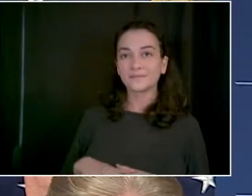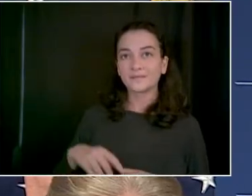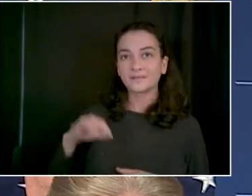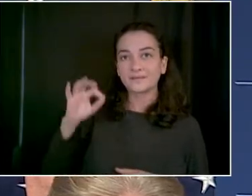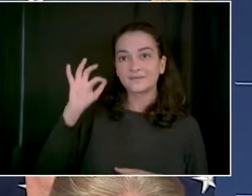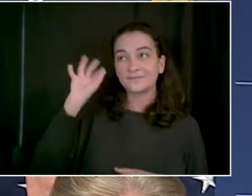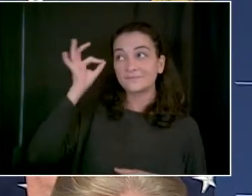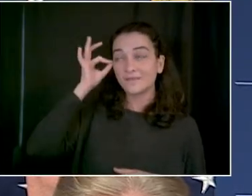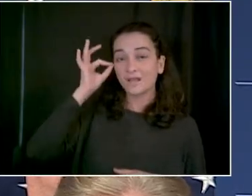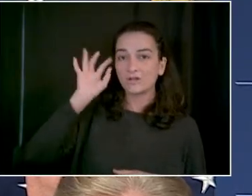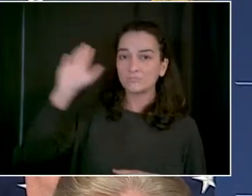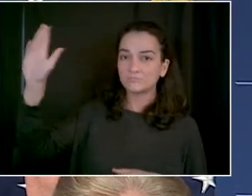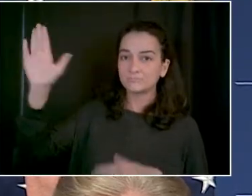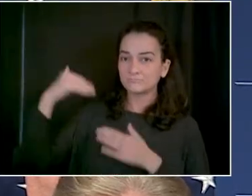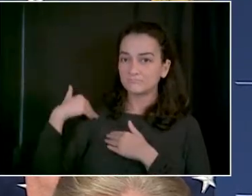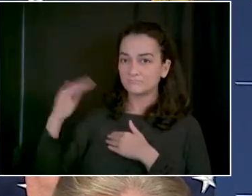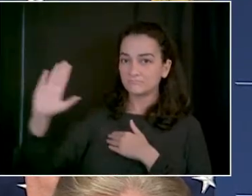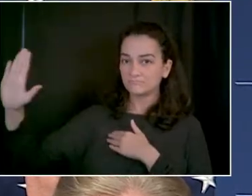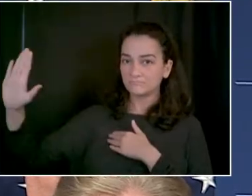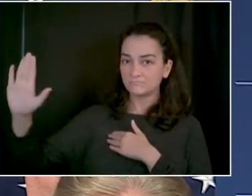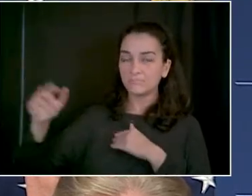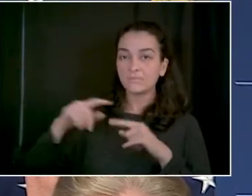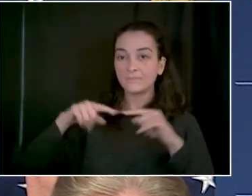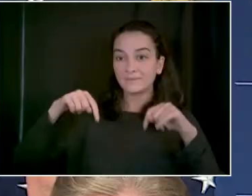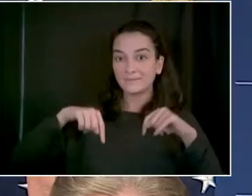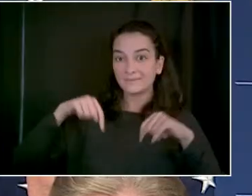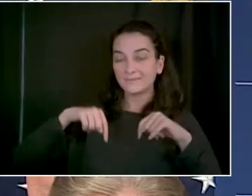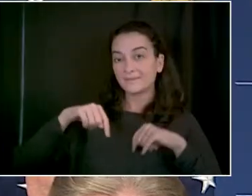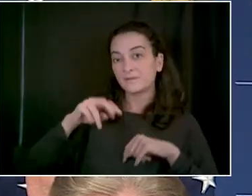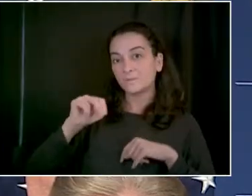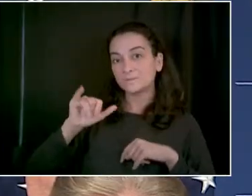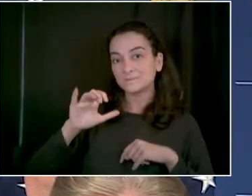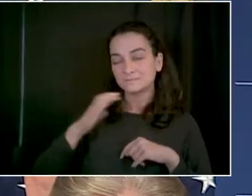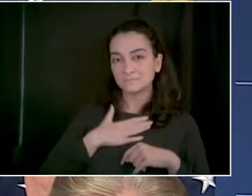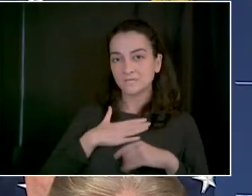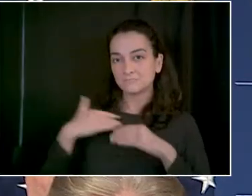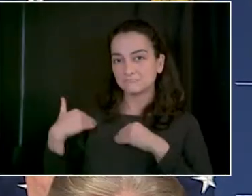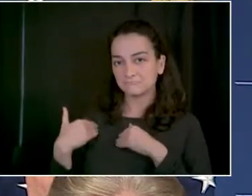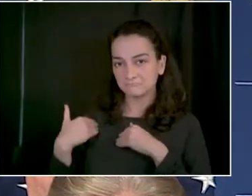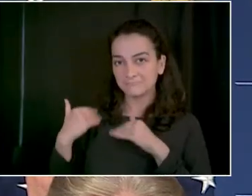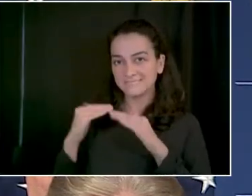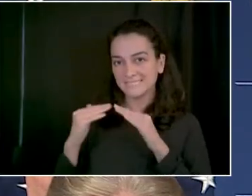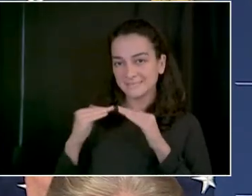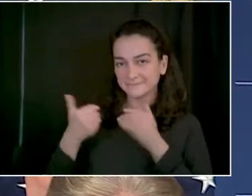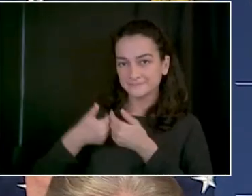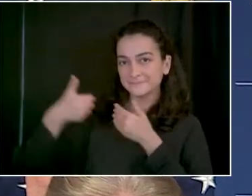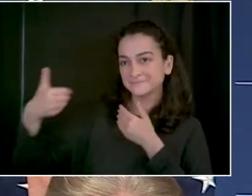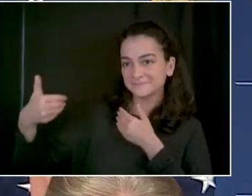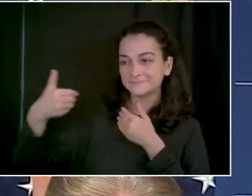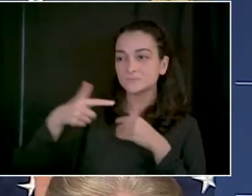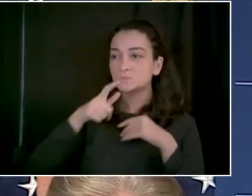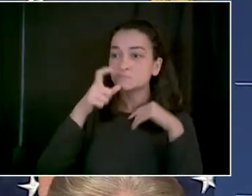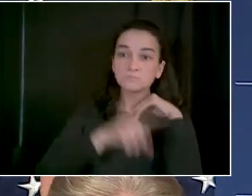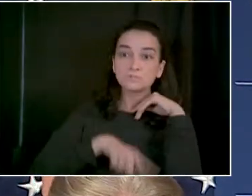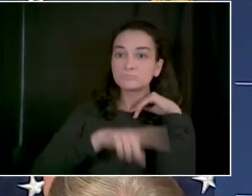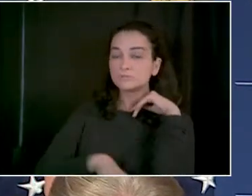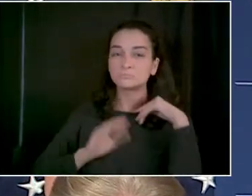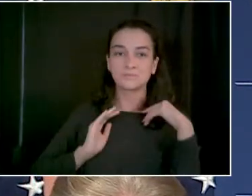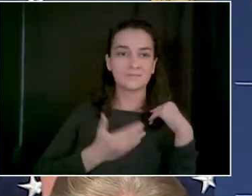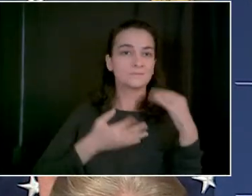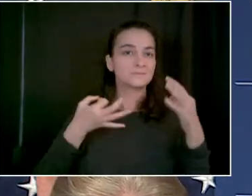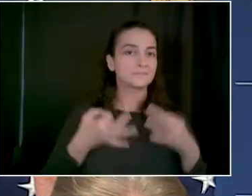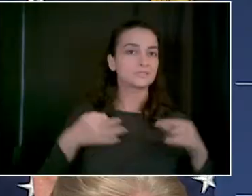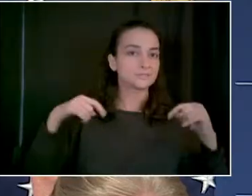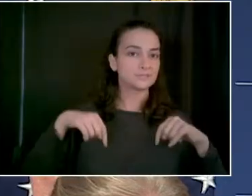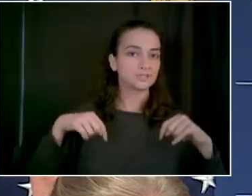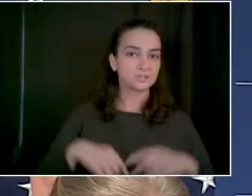are and how it's going to be handled. Our job is not to be the judge and jury. Our job is to